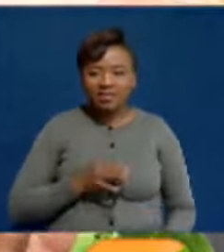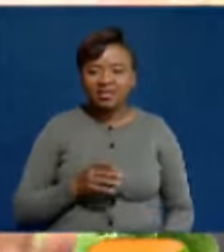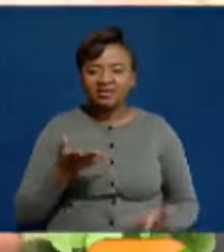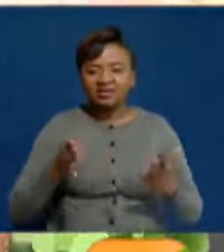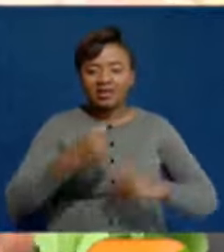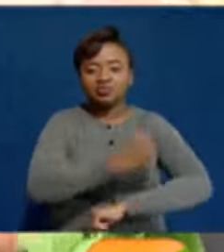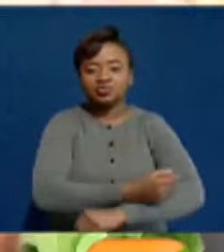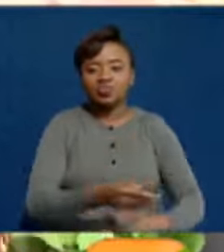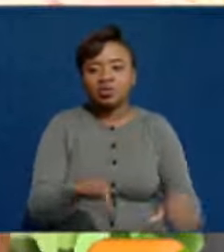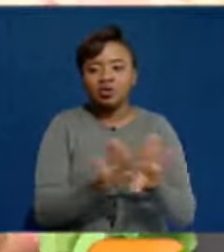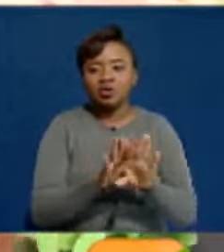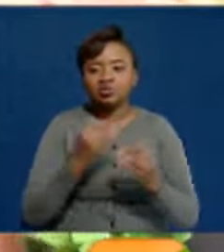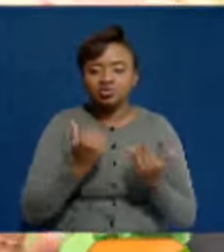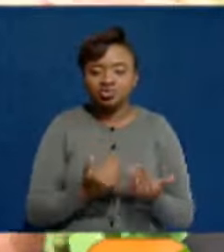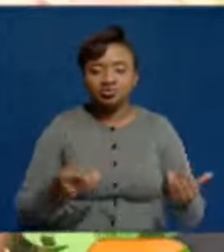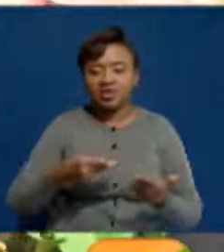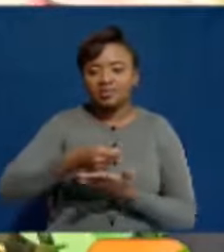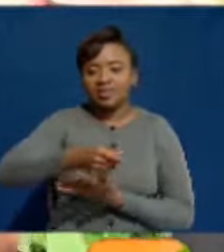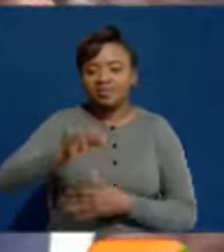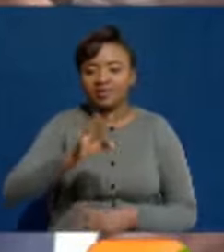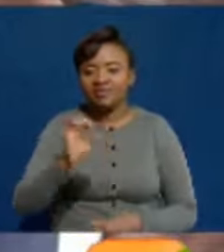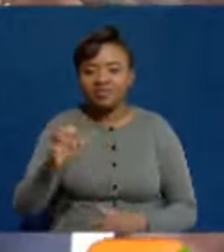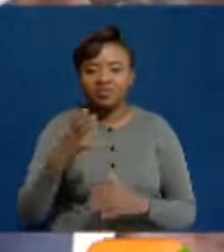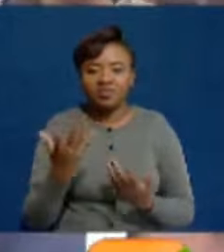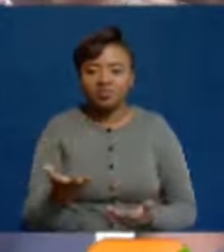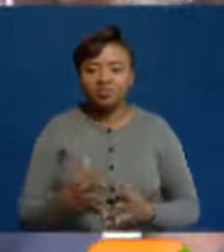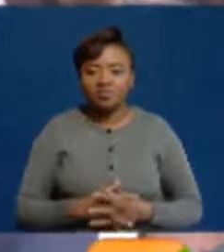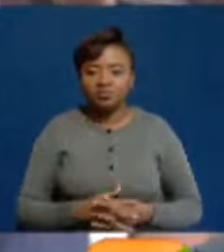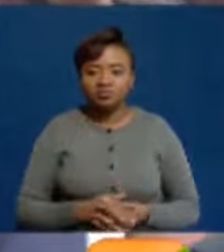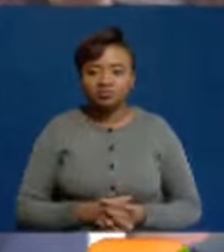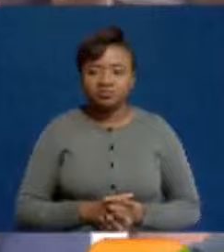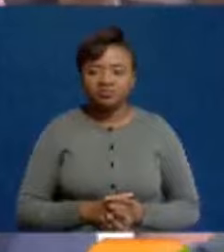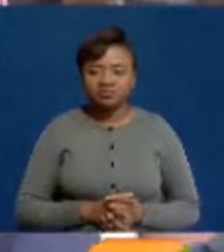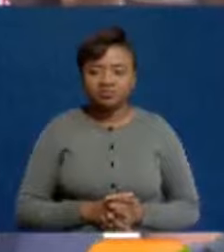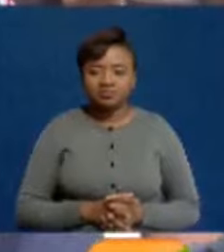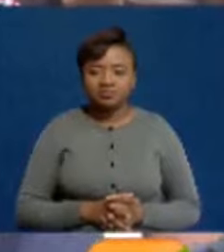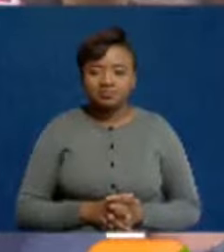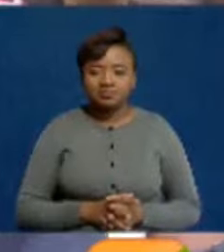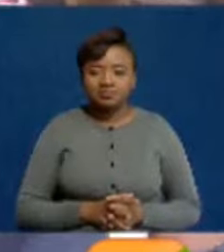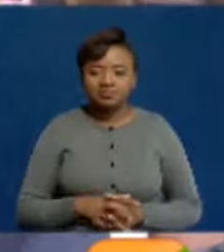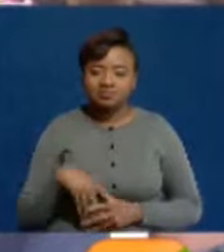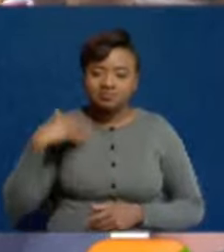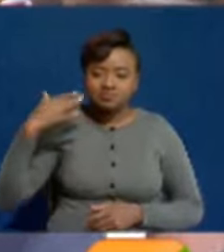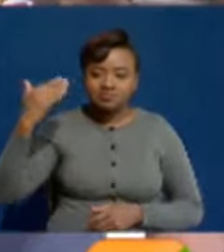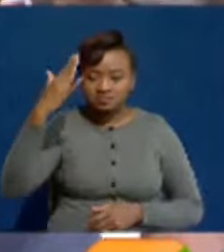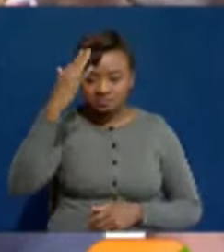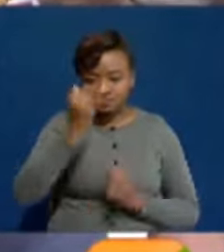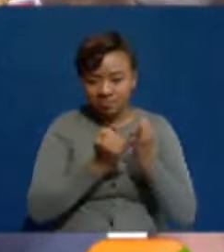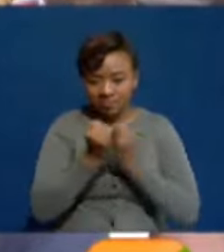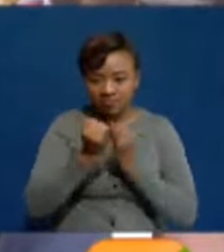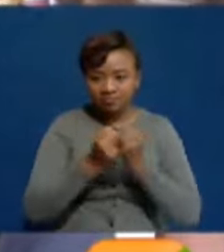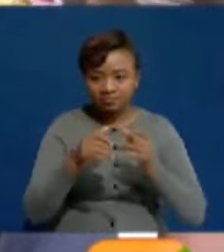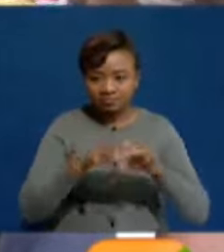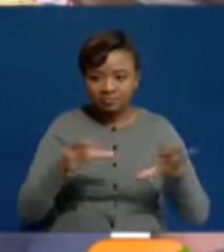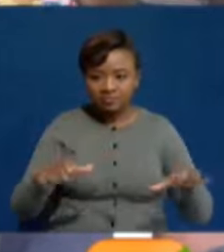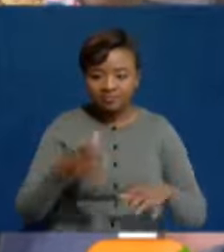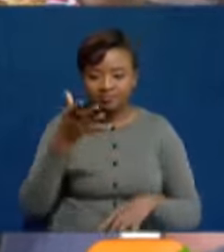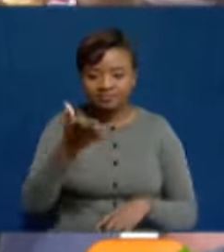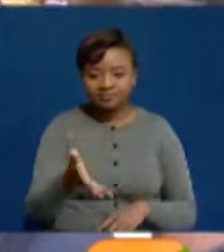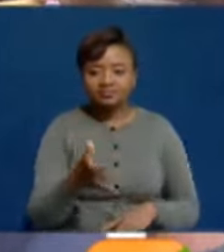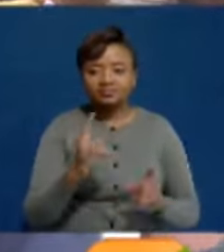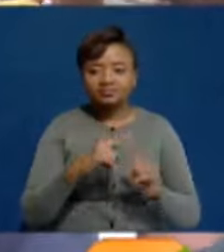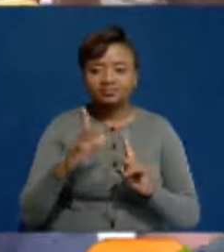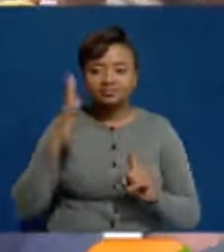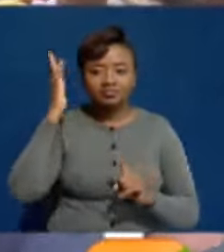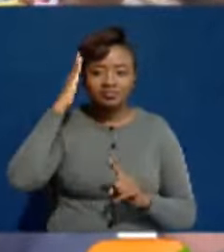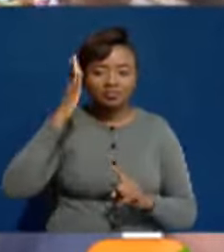imefungwa, tutarudisha watoto wetu shule na nini? Ameweka soko siku ya Saturday ambao najua ni soko yetu. Wale